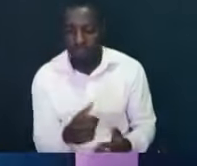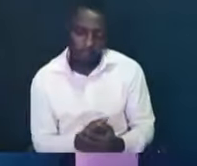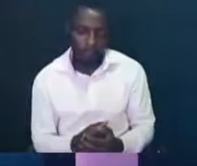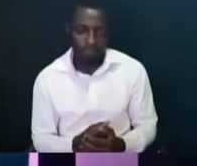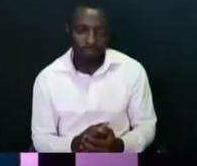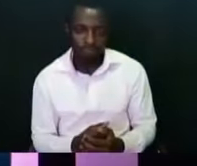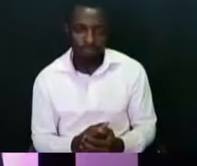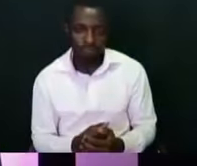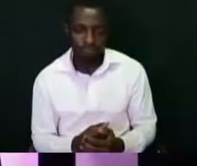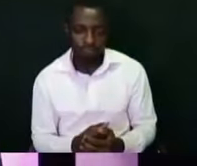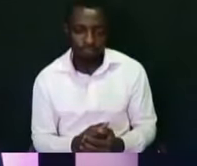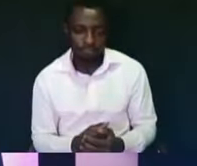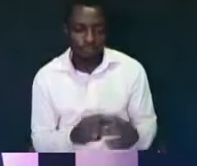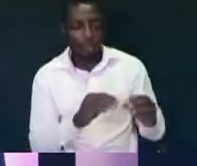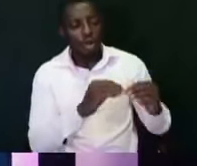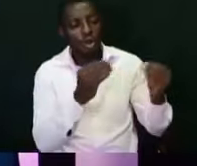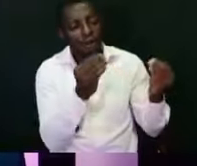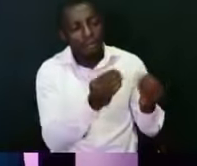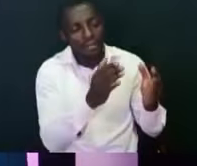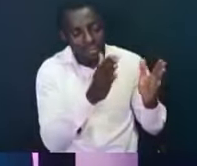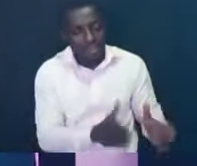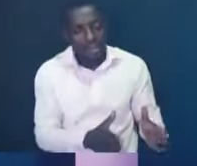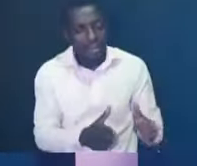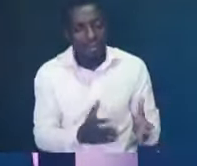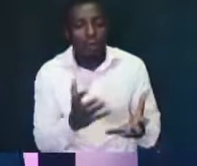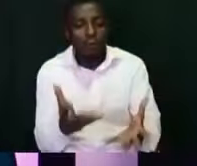UK he desired to get some liquor